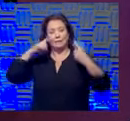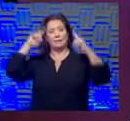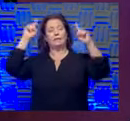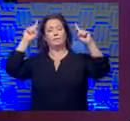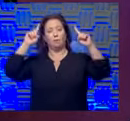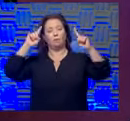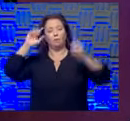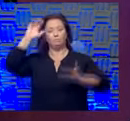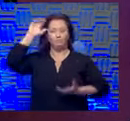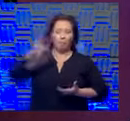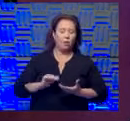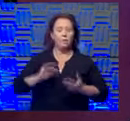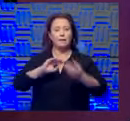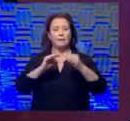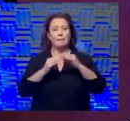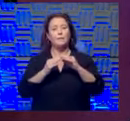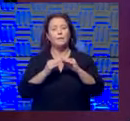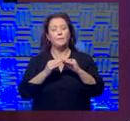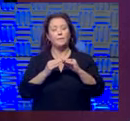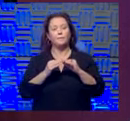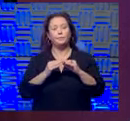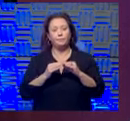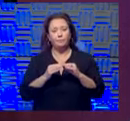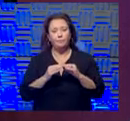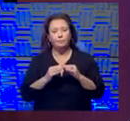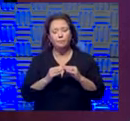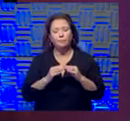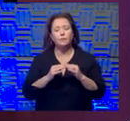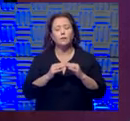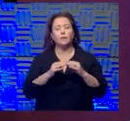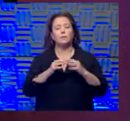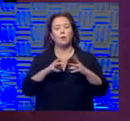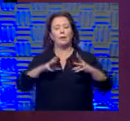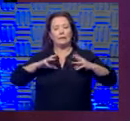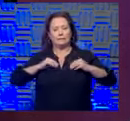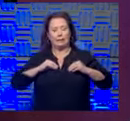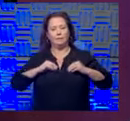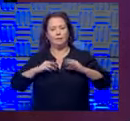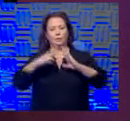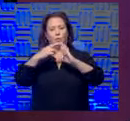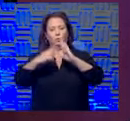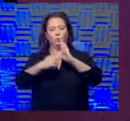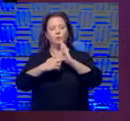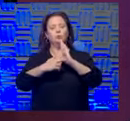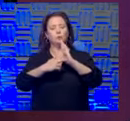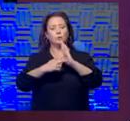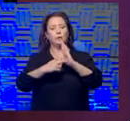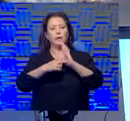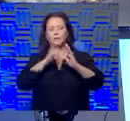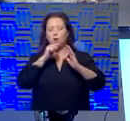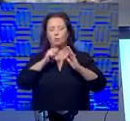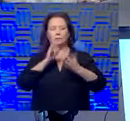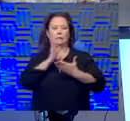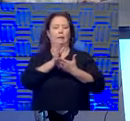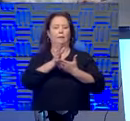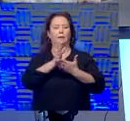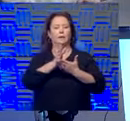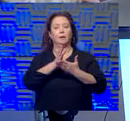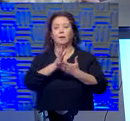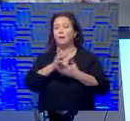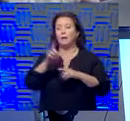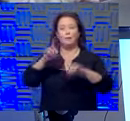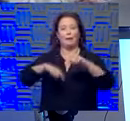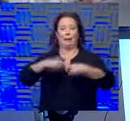down dramatically. So embody the principles and stick with them. Don't let your guard down. And I think you can't create your own